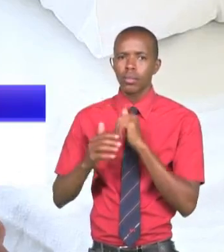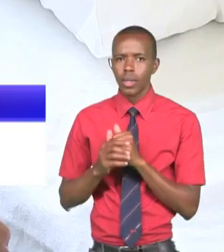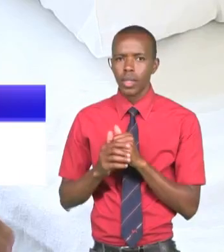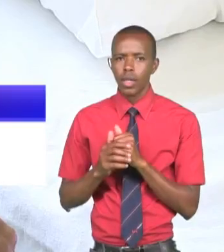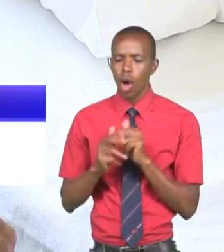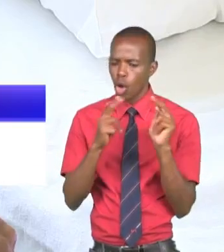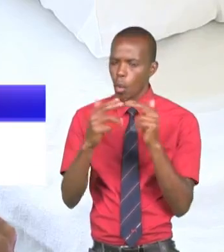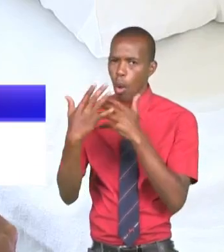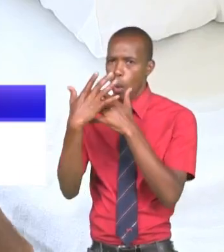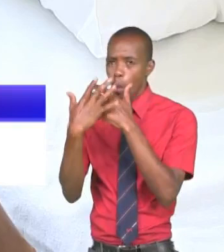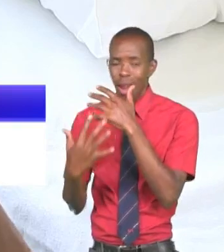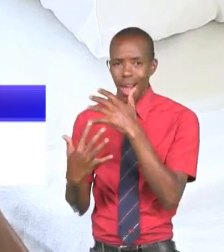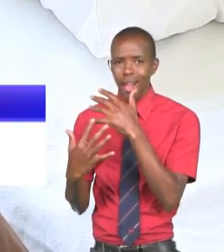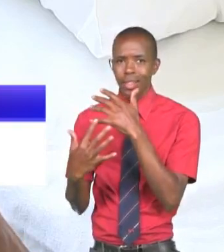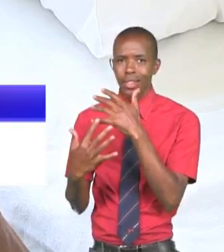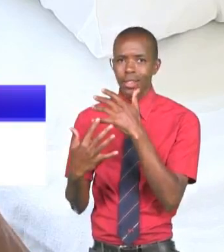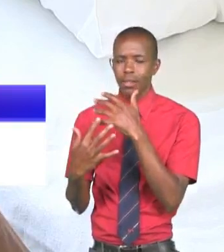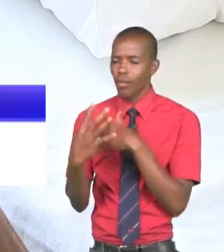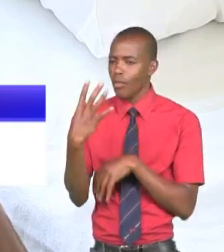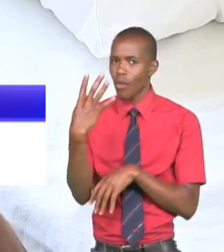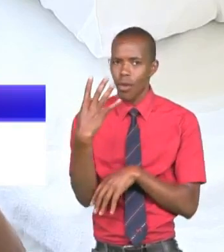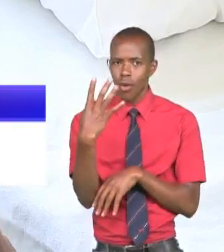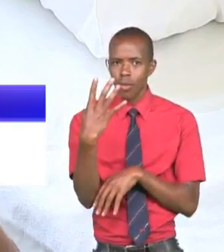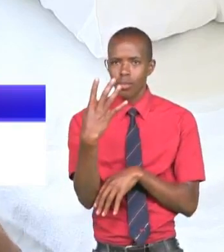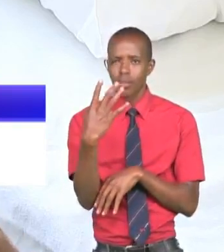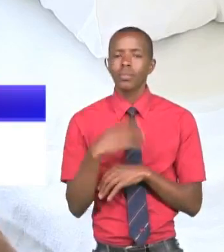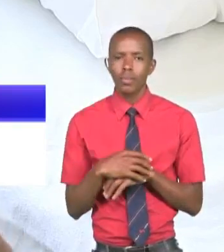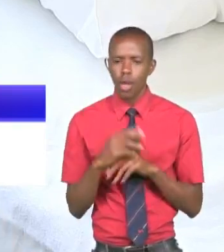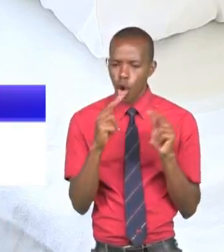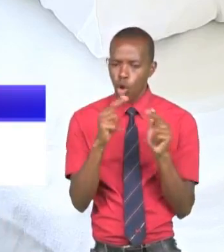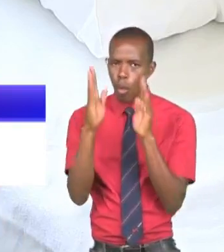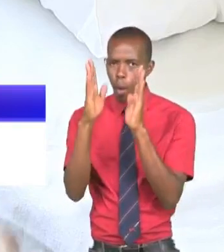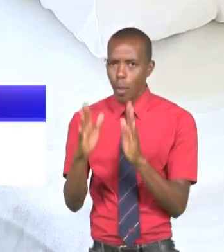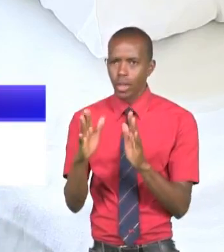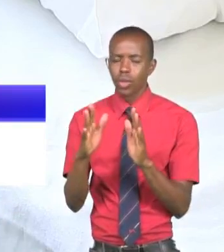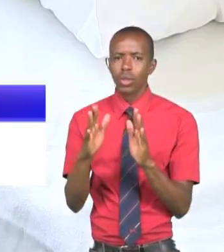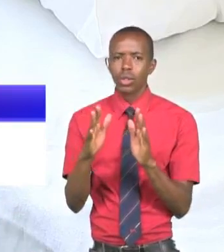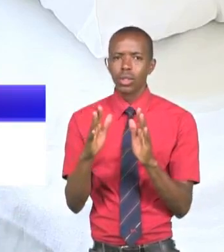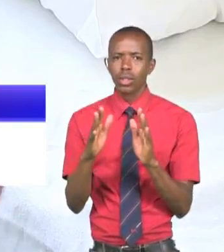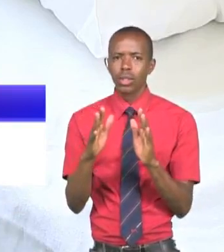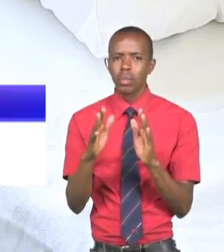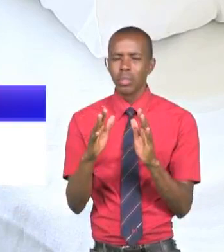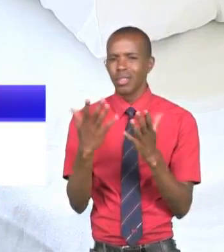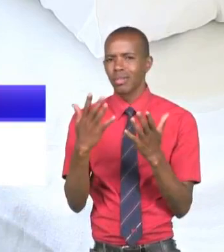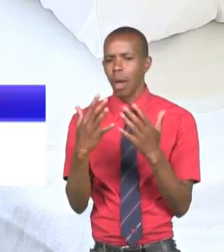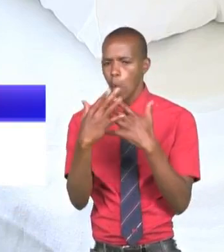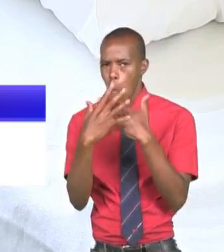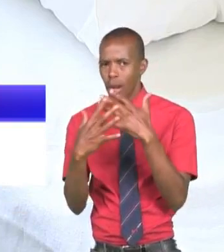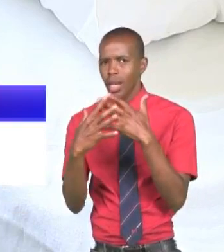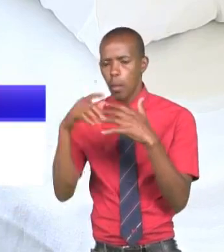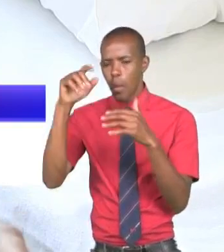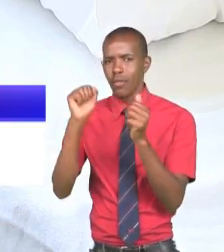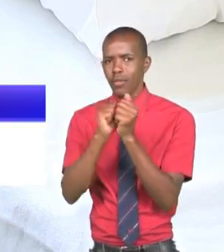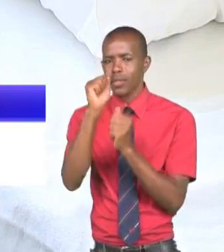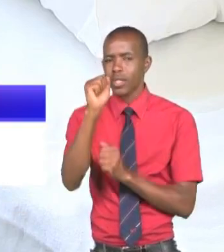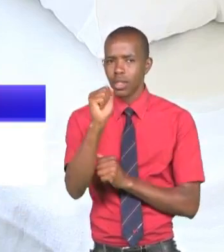blood was around 4. For a normal human person or a grown-up, it should be 15. I was